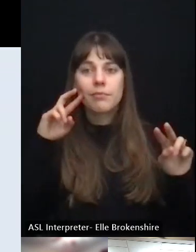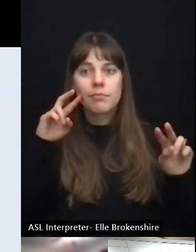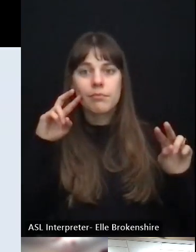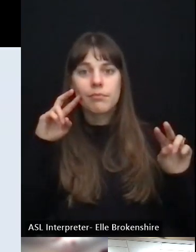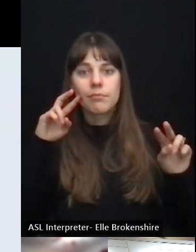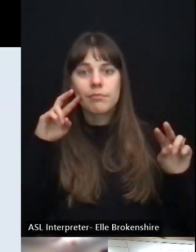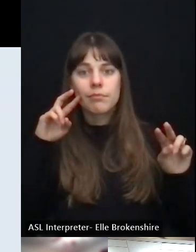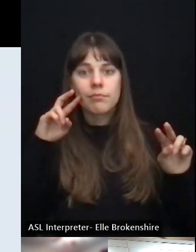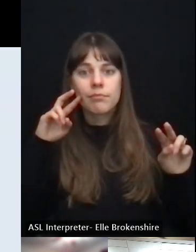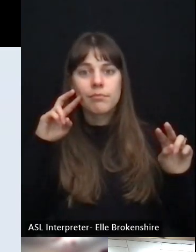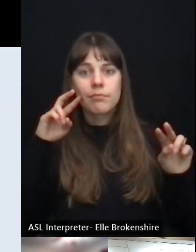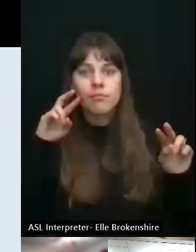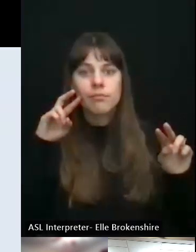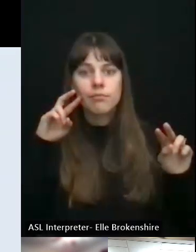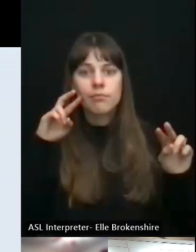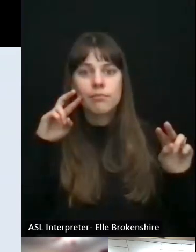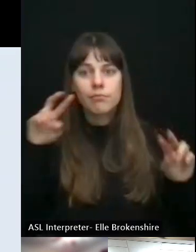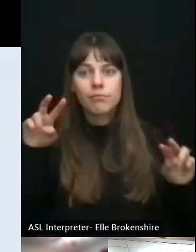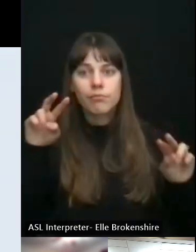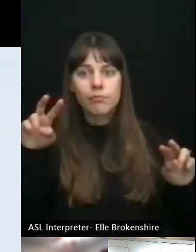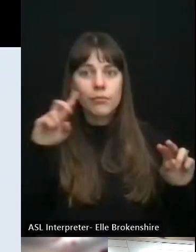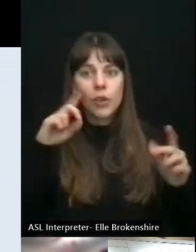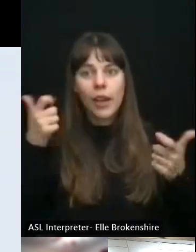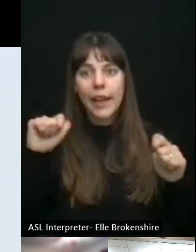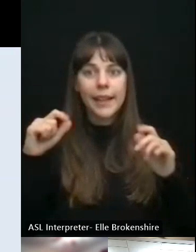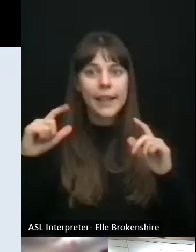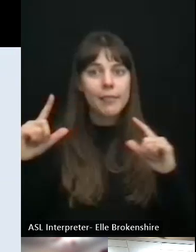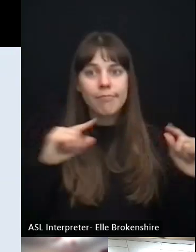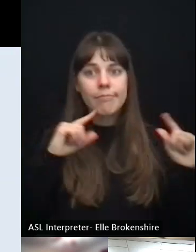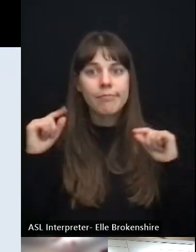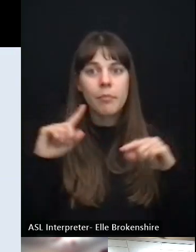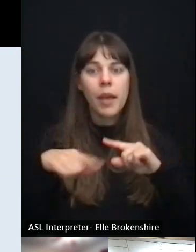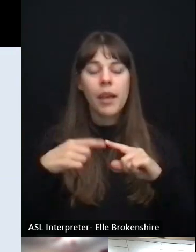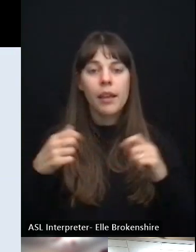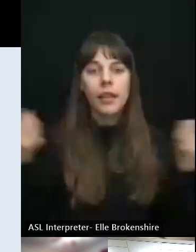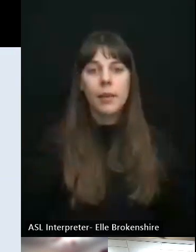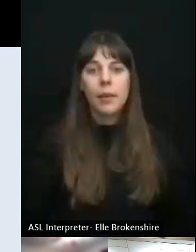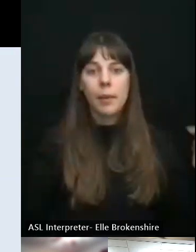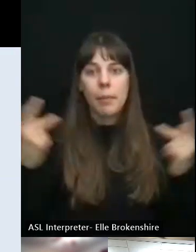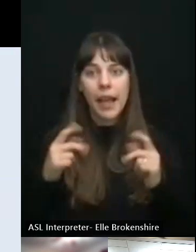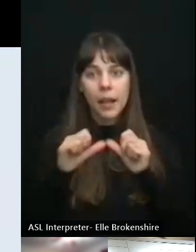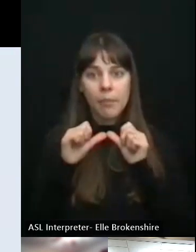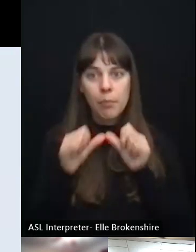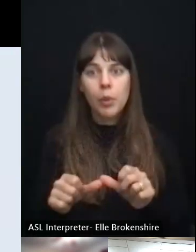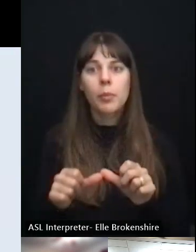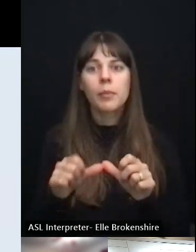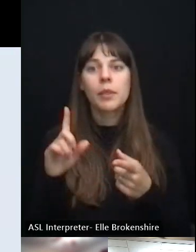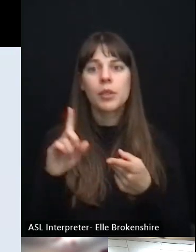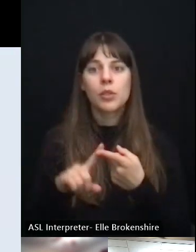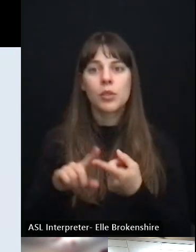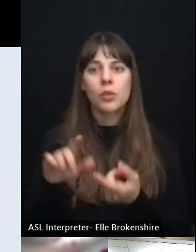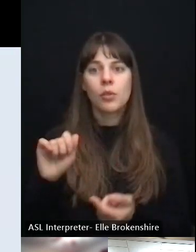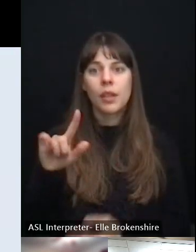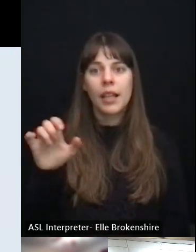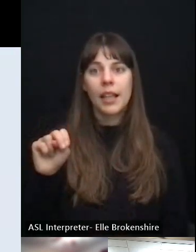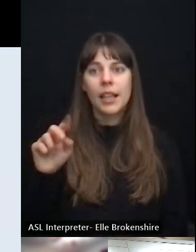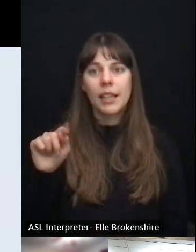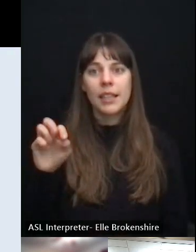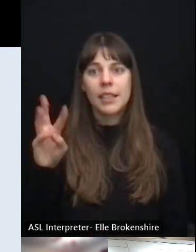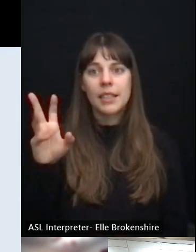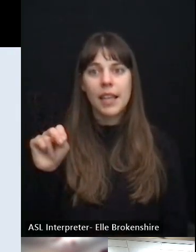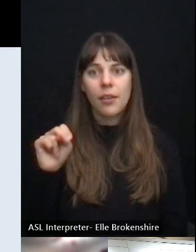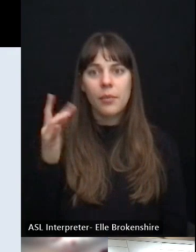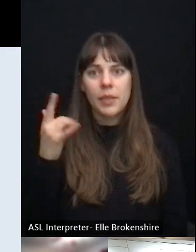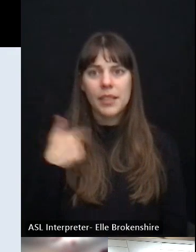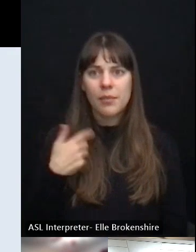back permanently, the line through Allentown, because I'm trying to understand what the benefit of that is. It